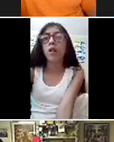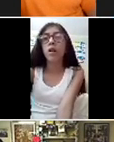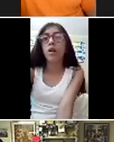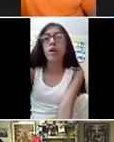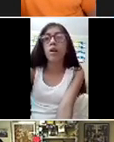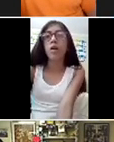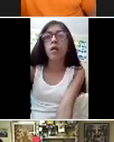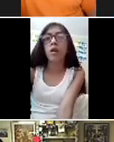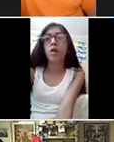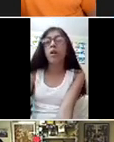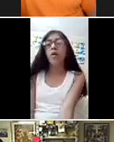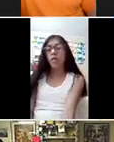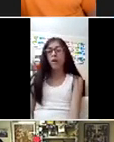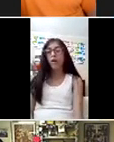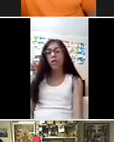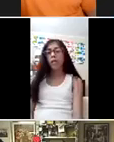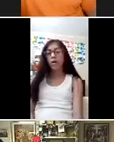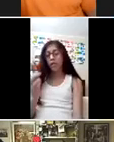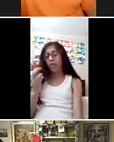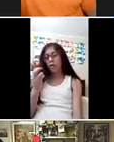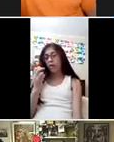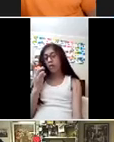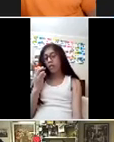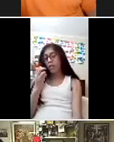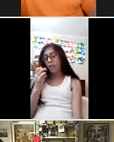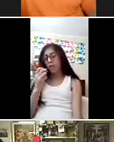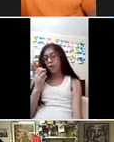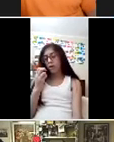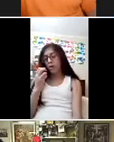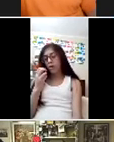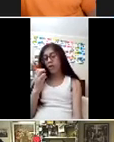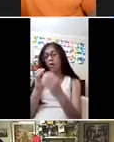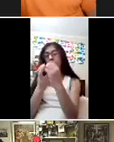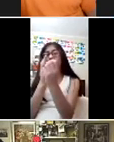minds. And so we have to do some things to help it grow.